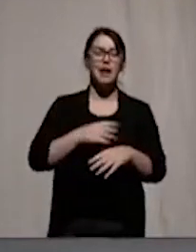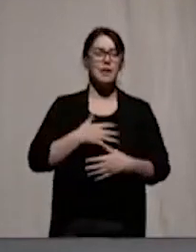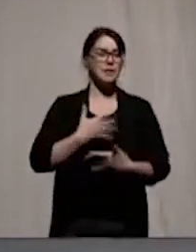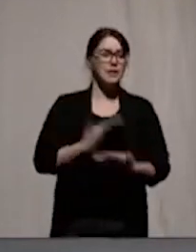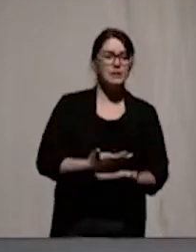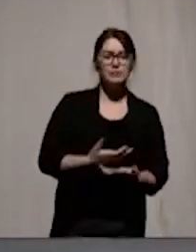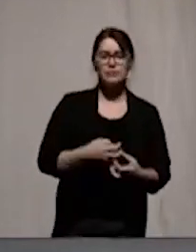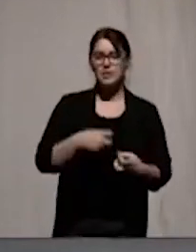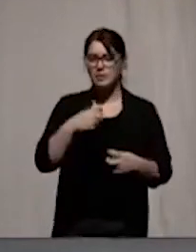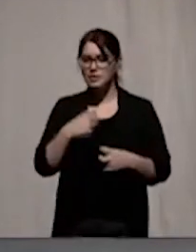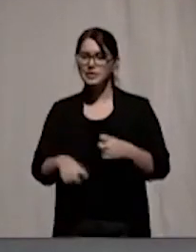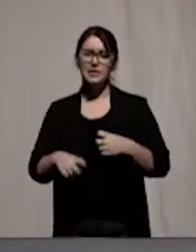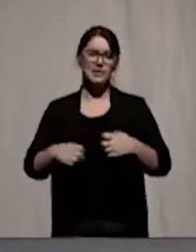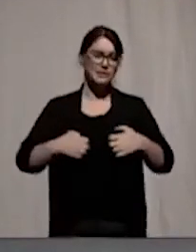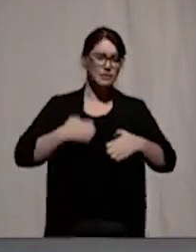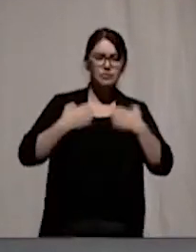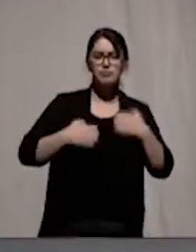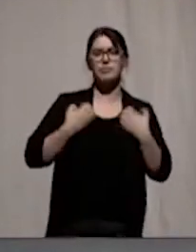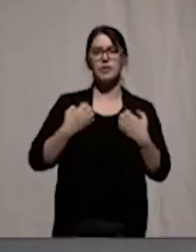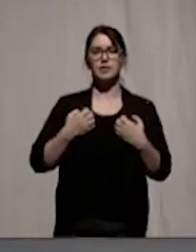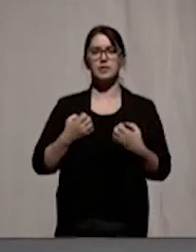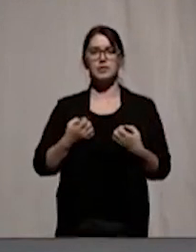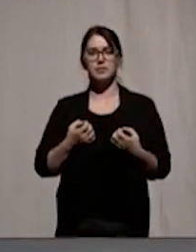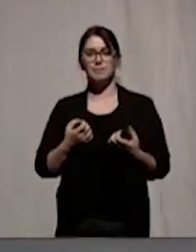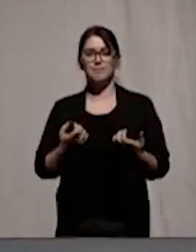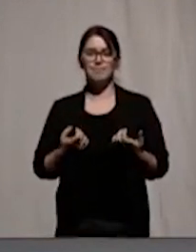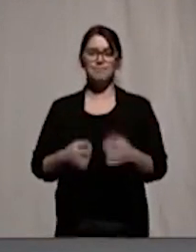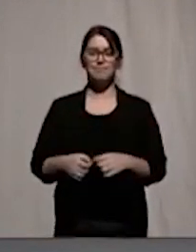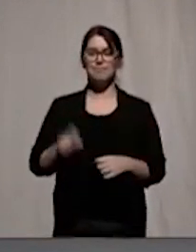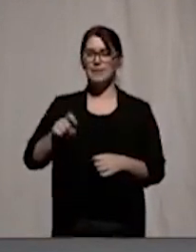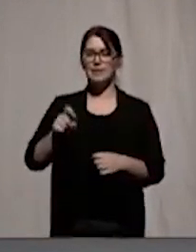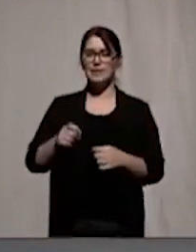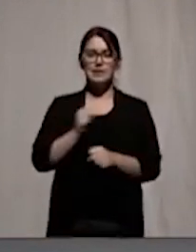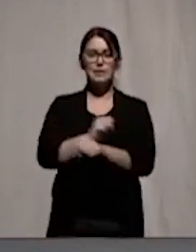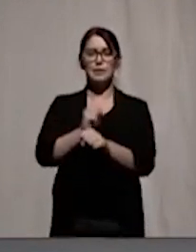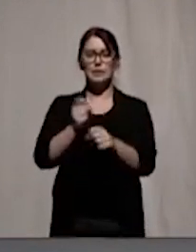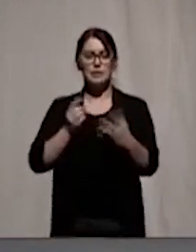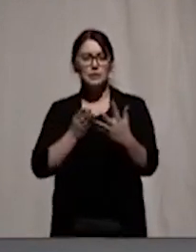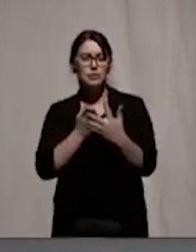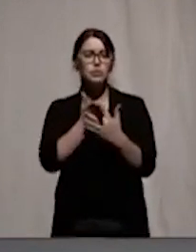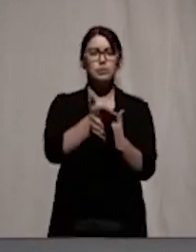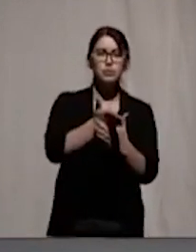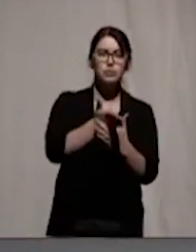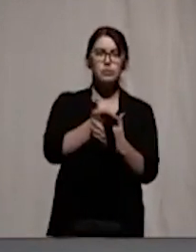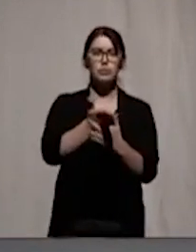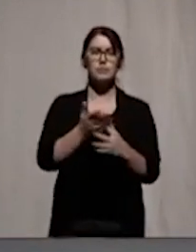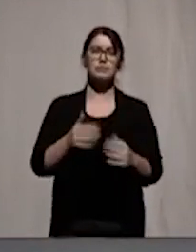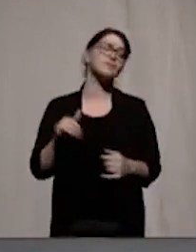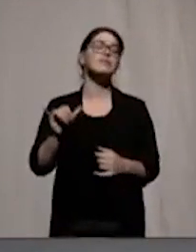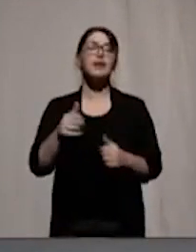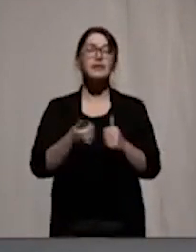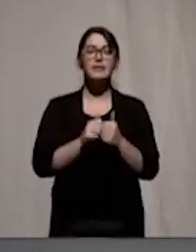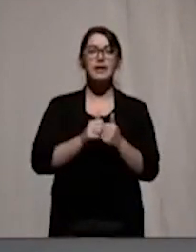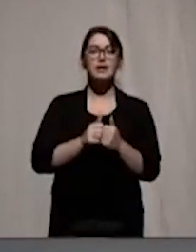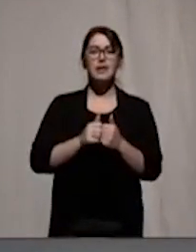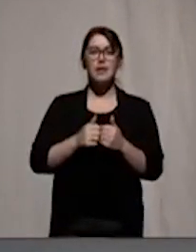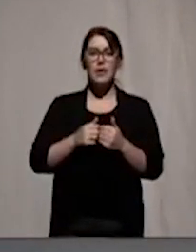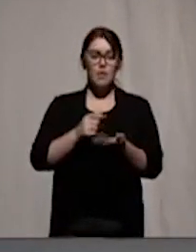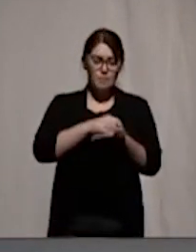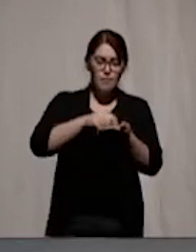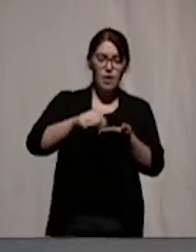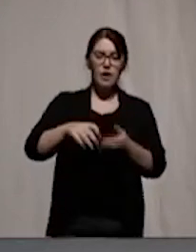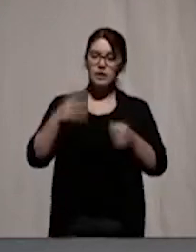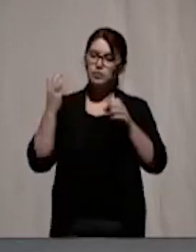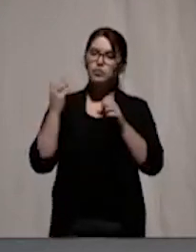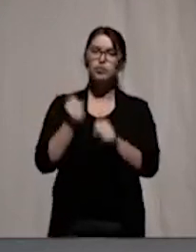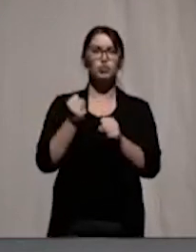tough time and had to overcome it somehow, and that's how you get those strong bridges and strong choruses. But notice how when you guys delivered